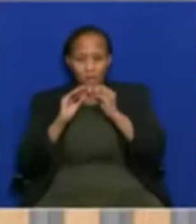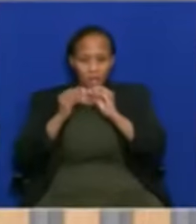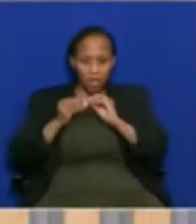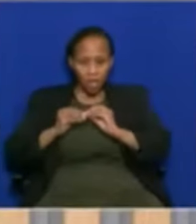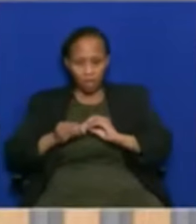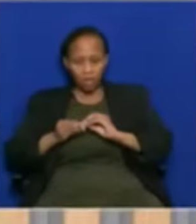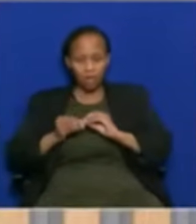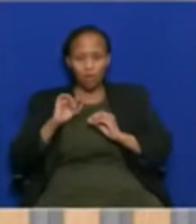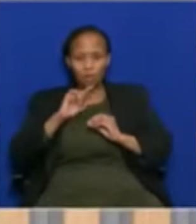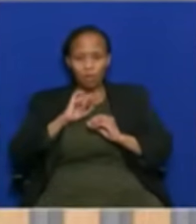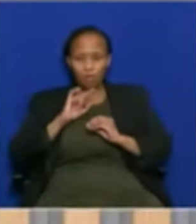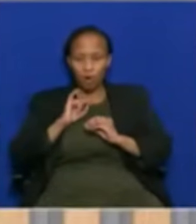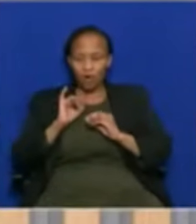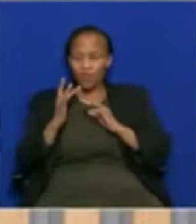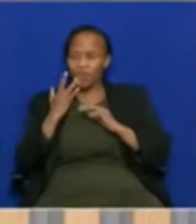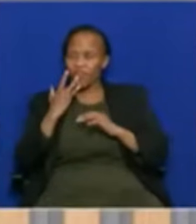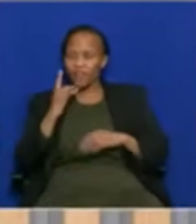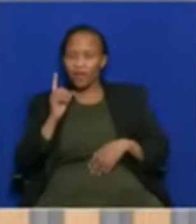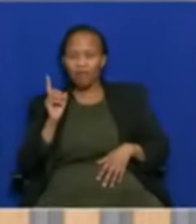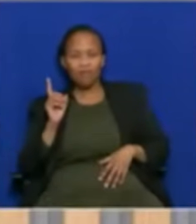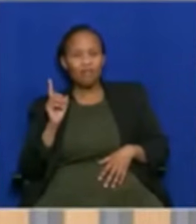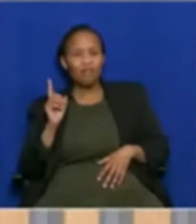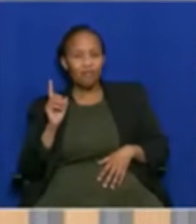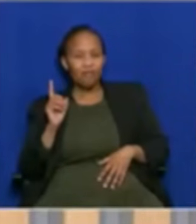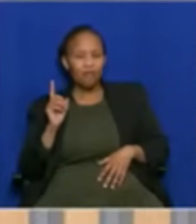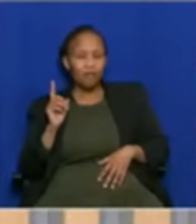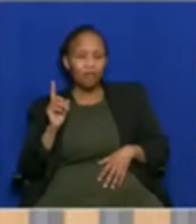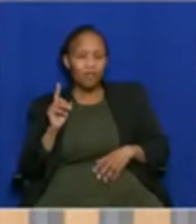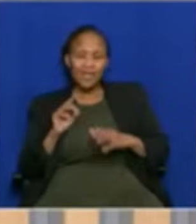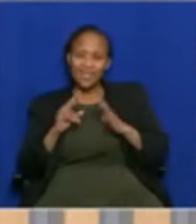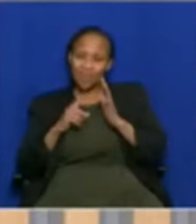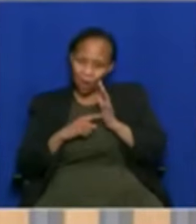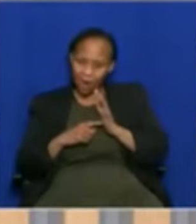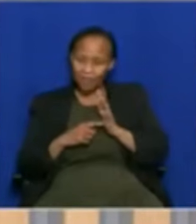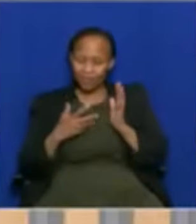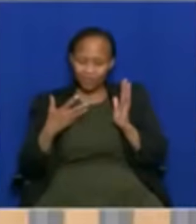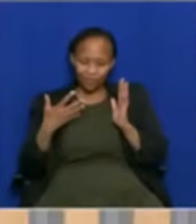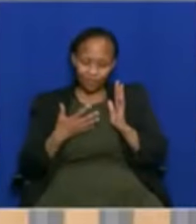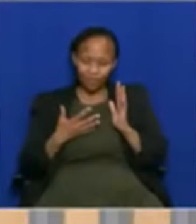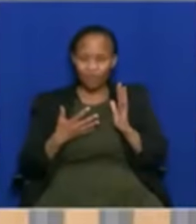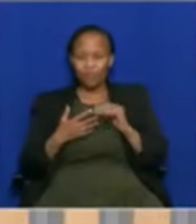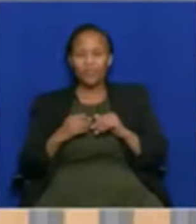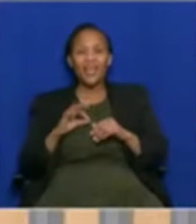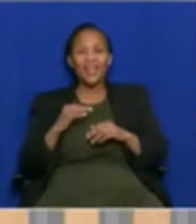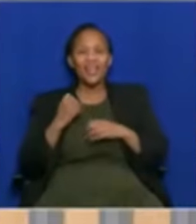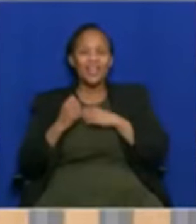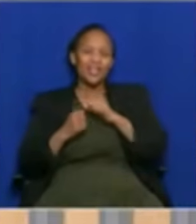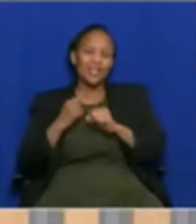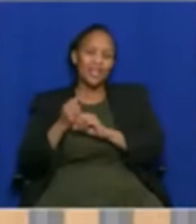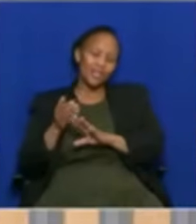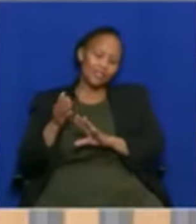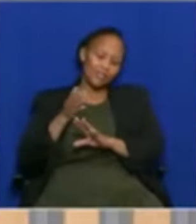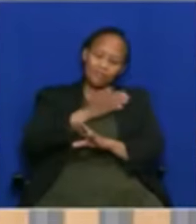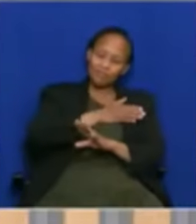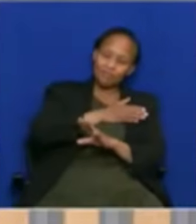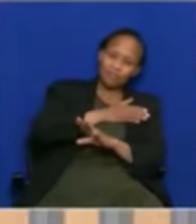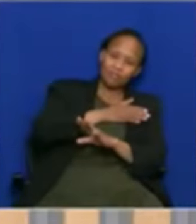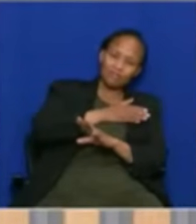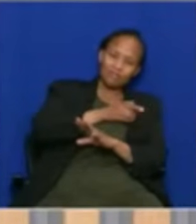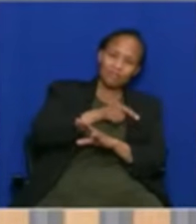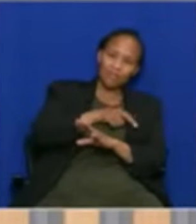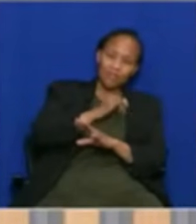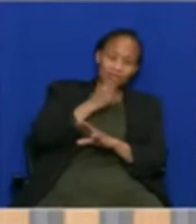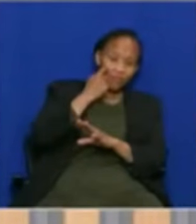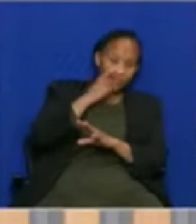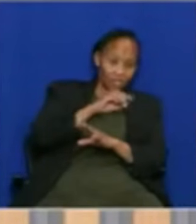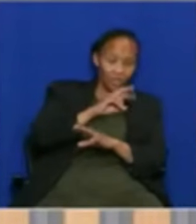requirements have always been like that. 3 years prior, if you go to the 2022 advert on